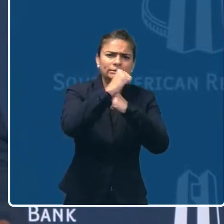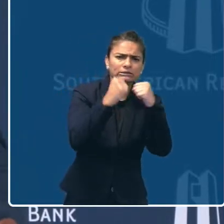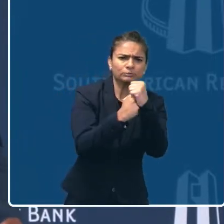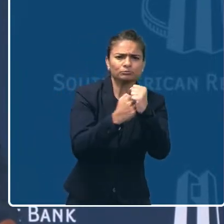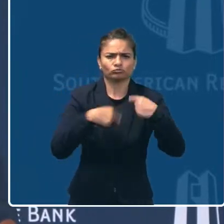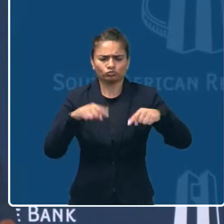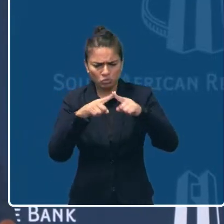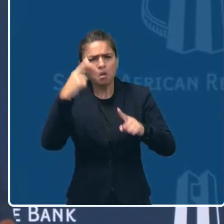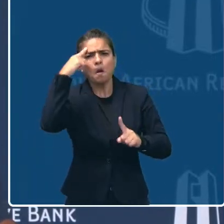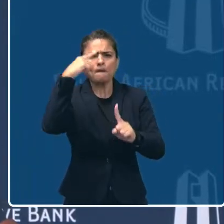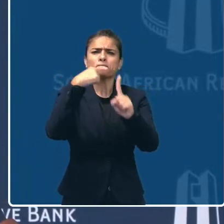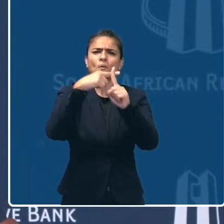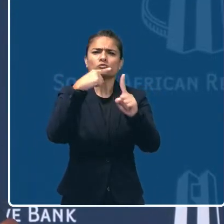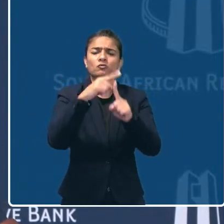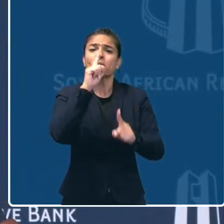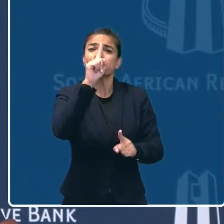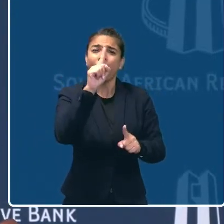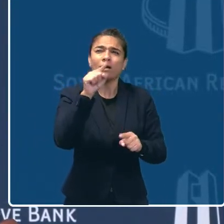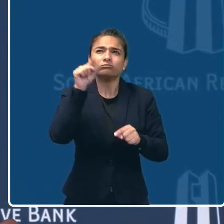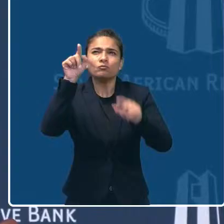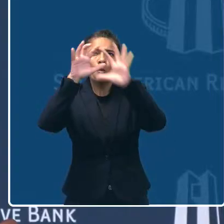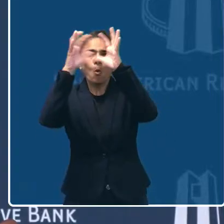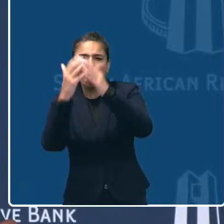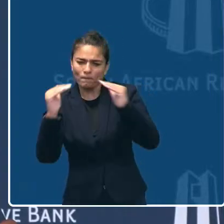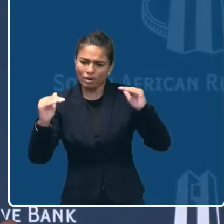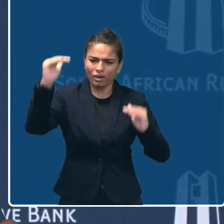like lower global growth.